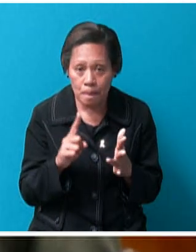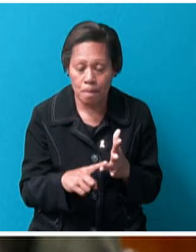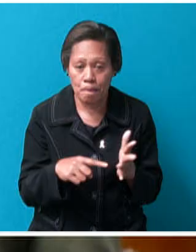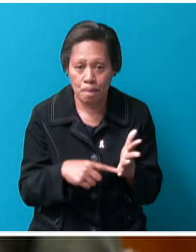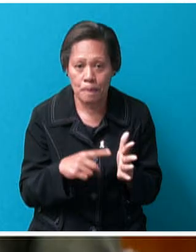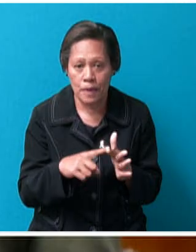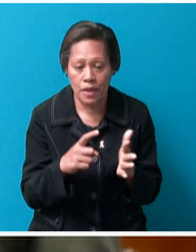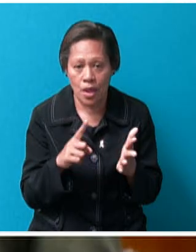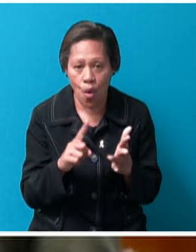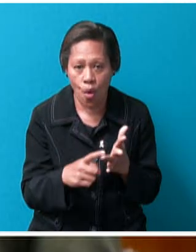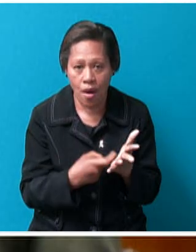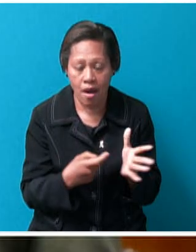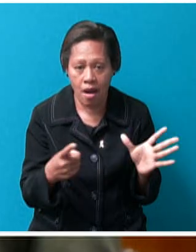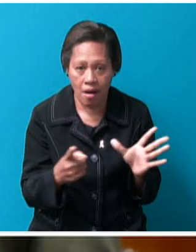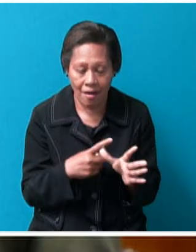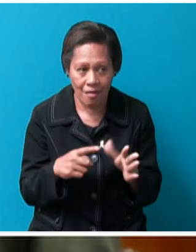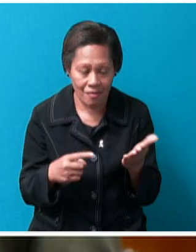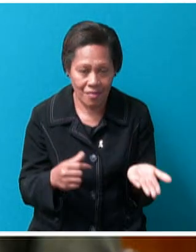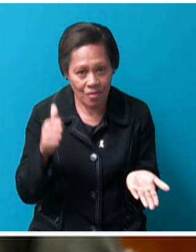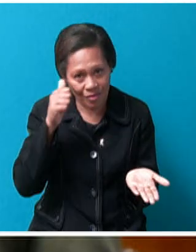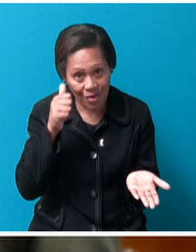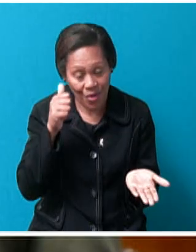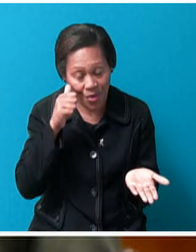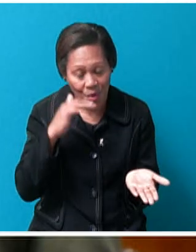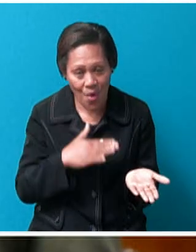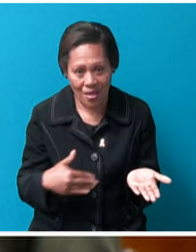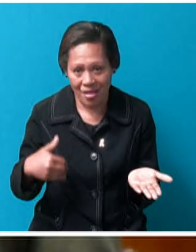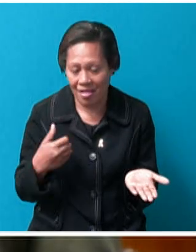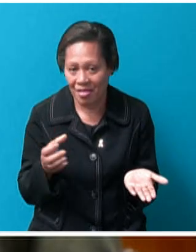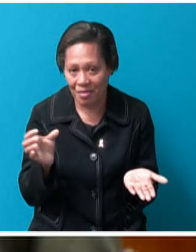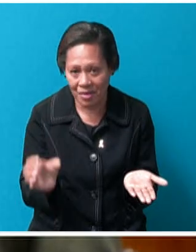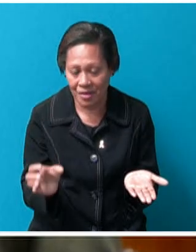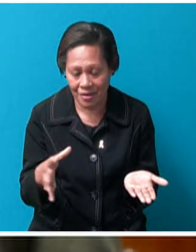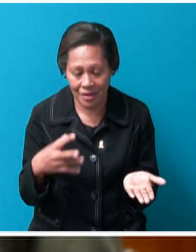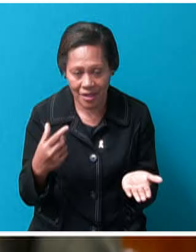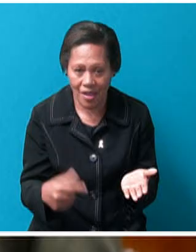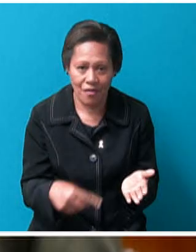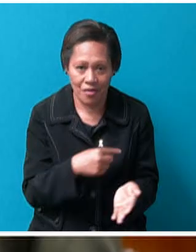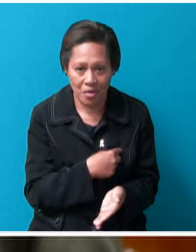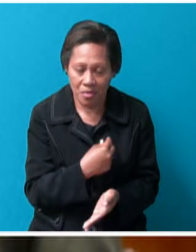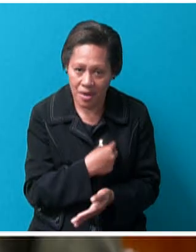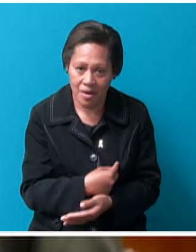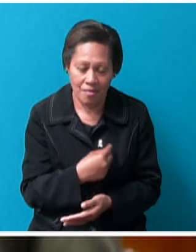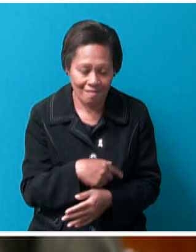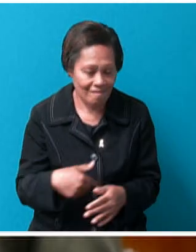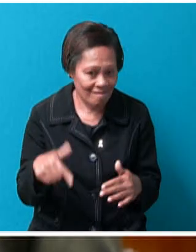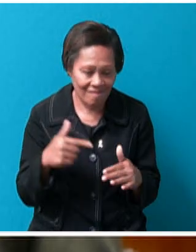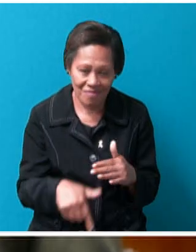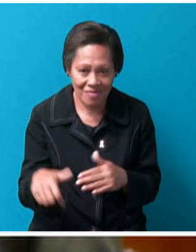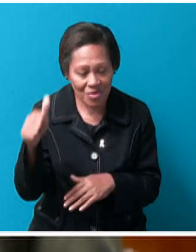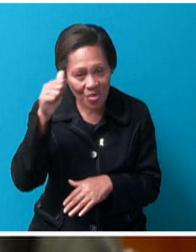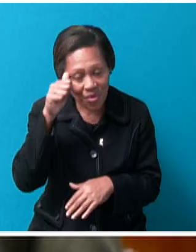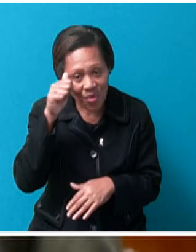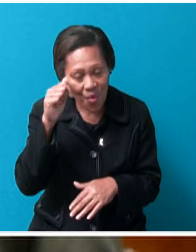witnessing firsthand the professionalism, commitment, and deep knowledge of Fiji's waters. For 21 years,